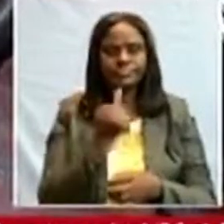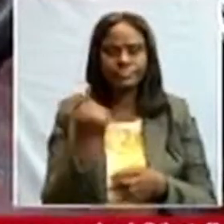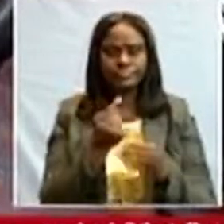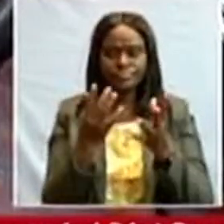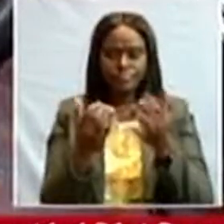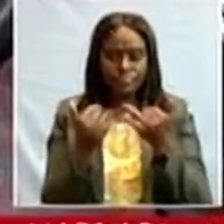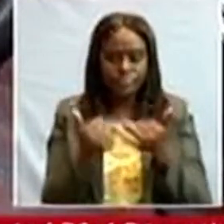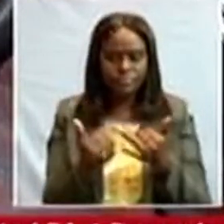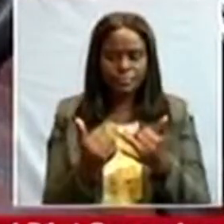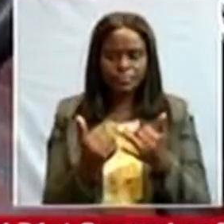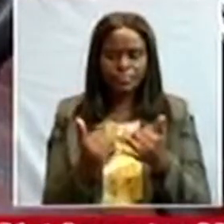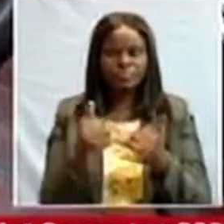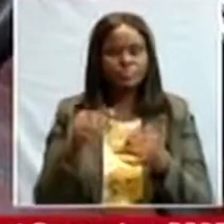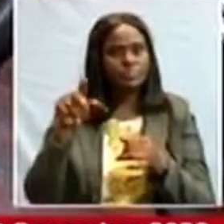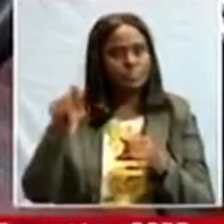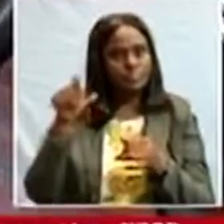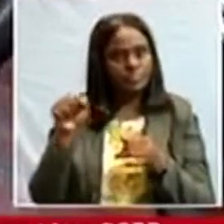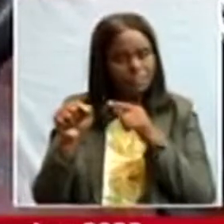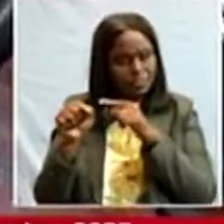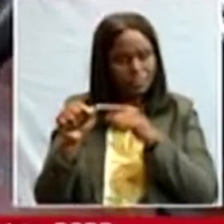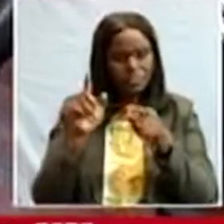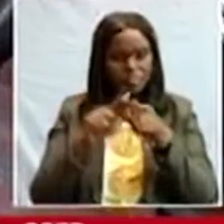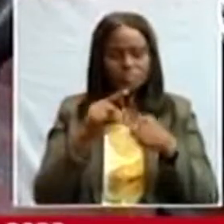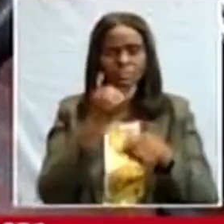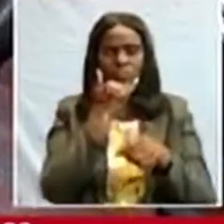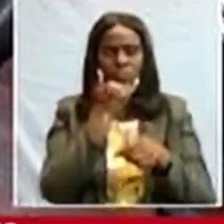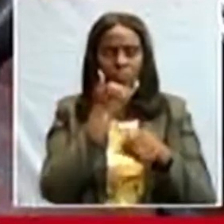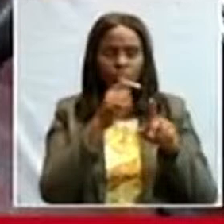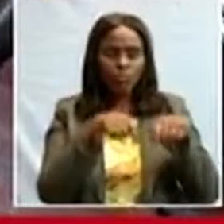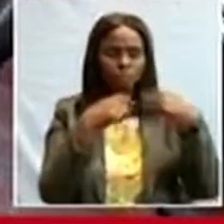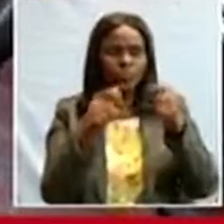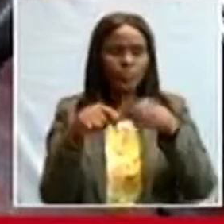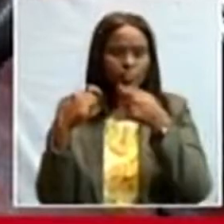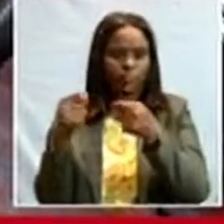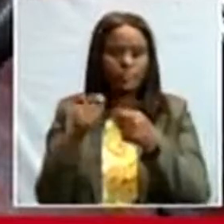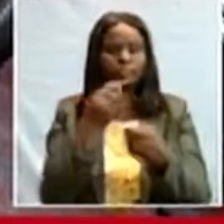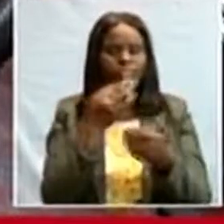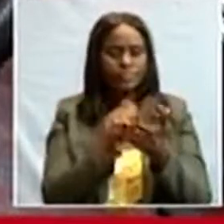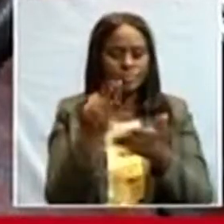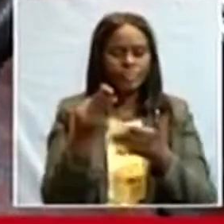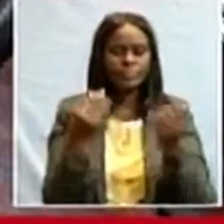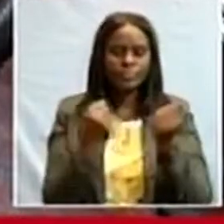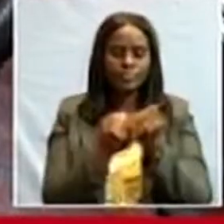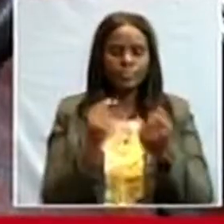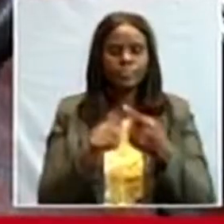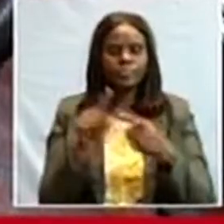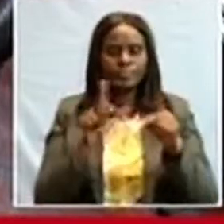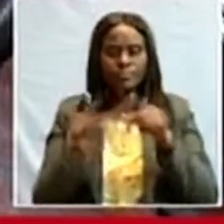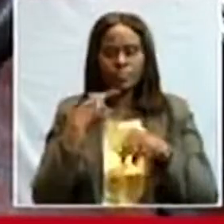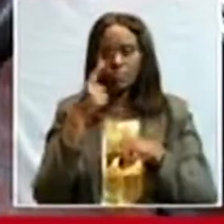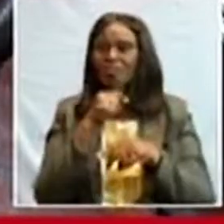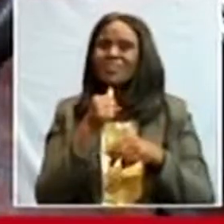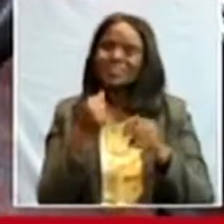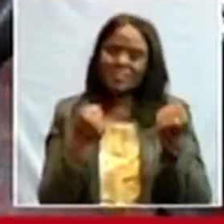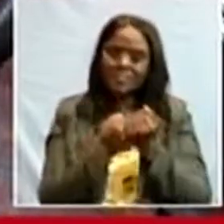the controlling officer to irregular issuance of inputs to beneficiaries beyond the support